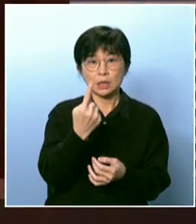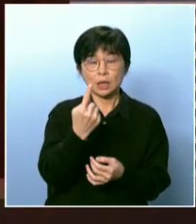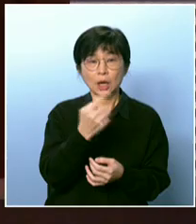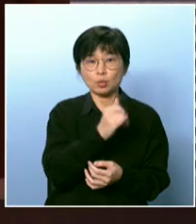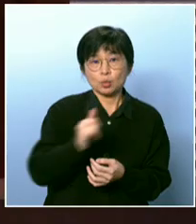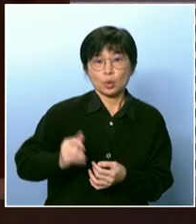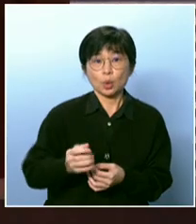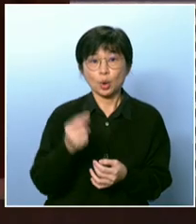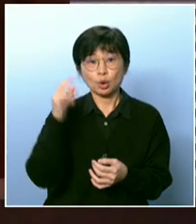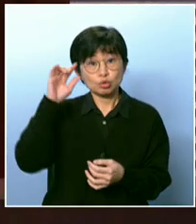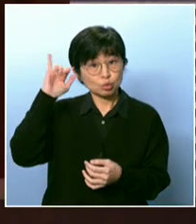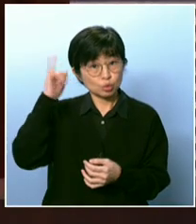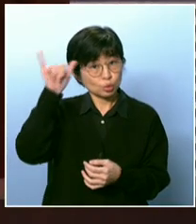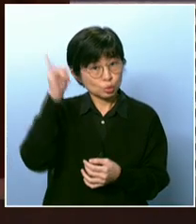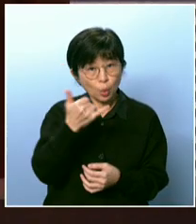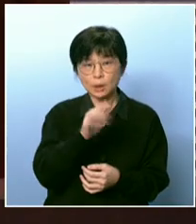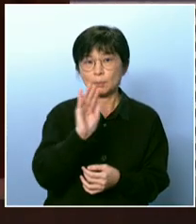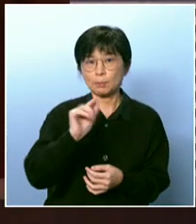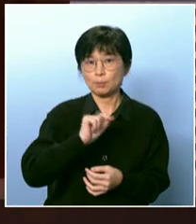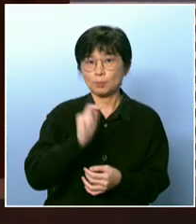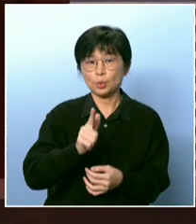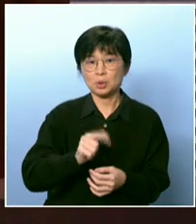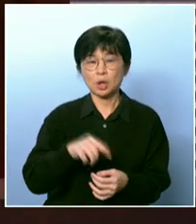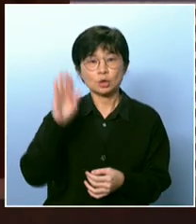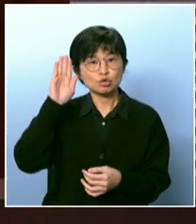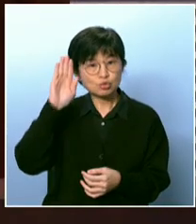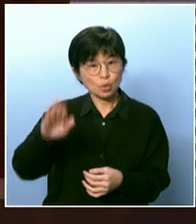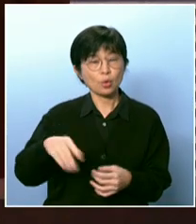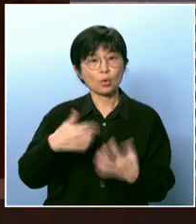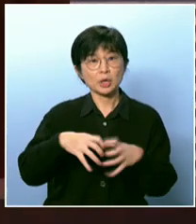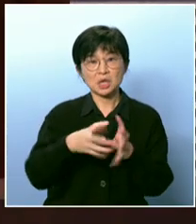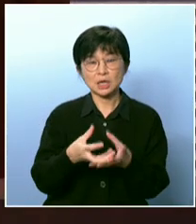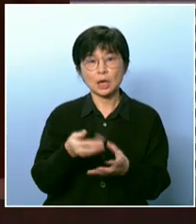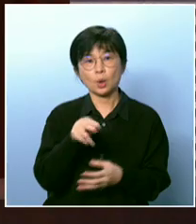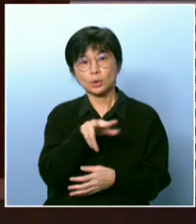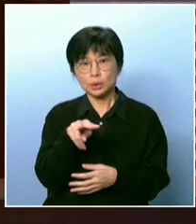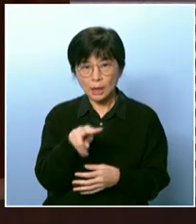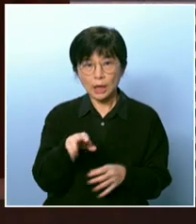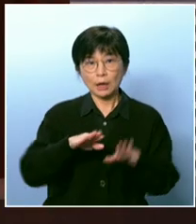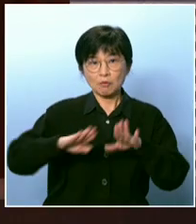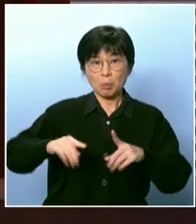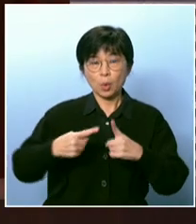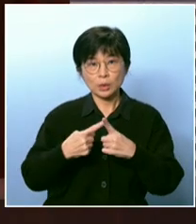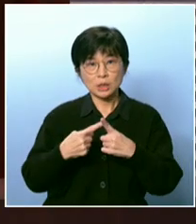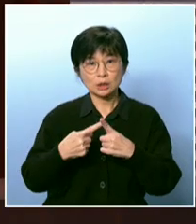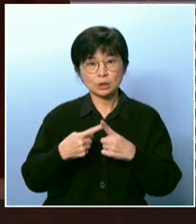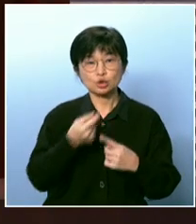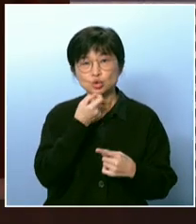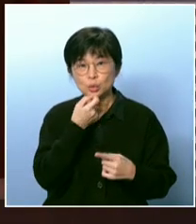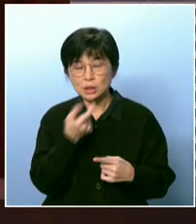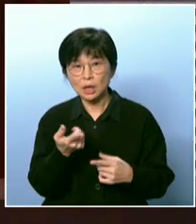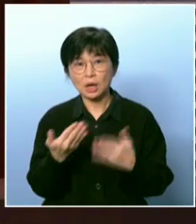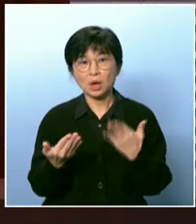of 60. In general, elderly persons will not be at the centers 6 days a week.